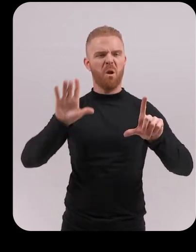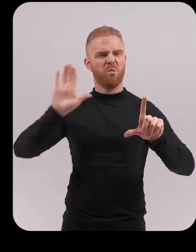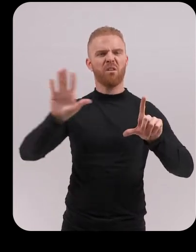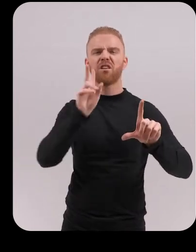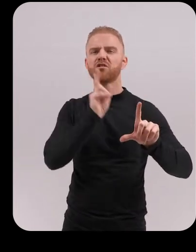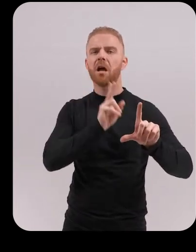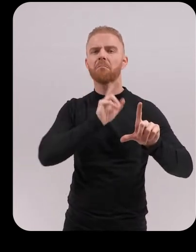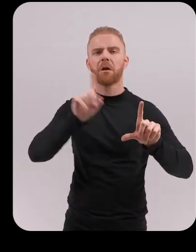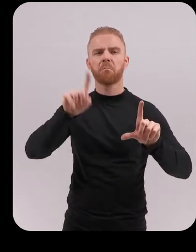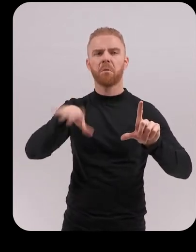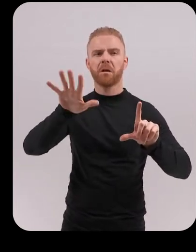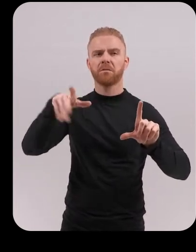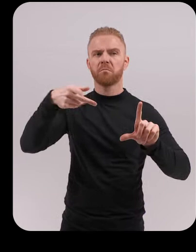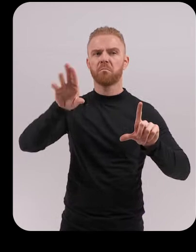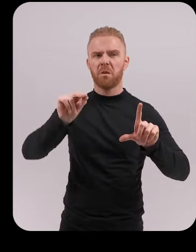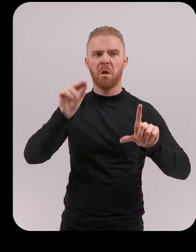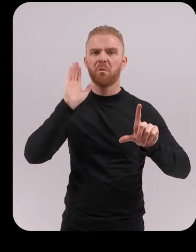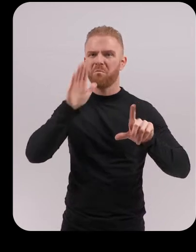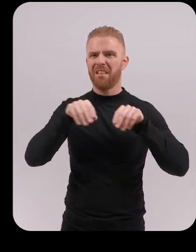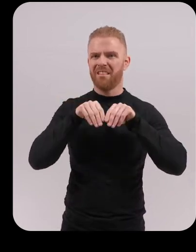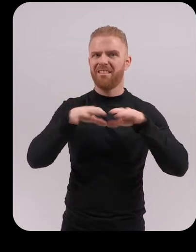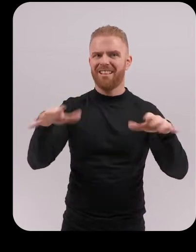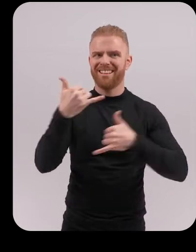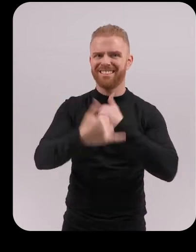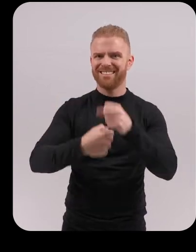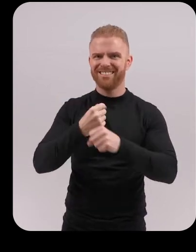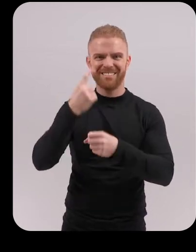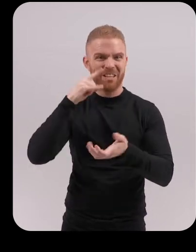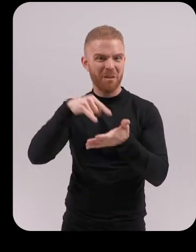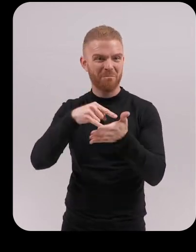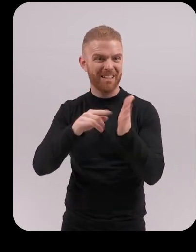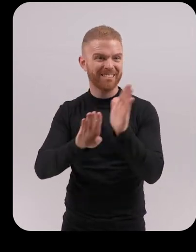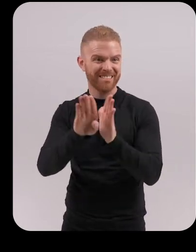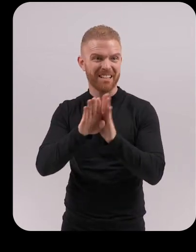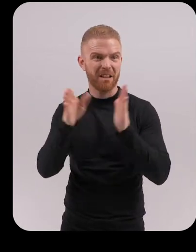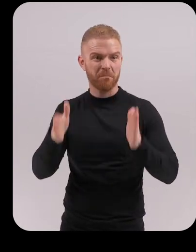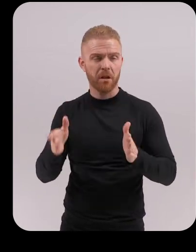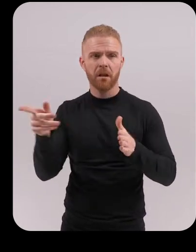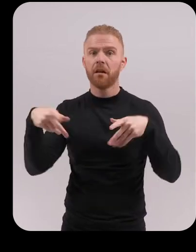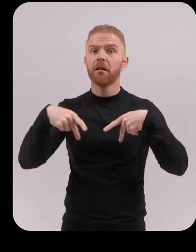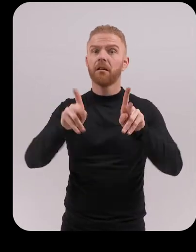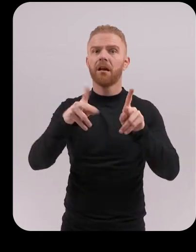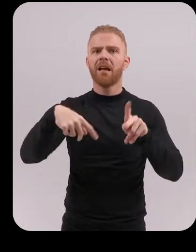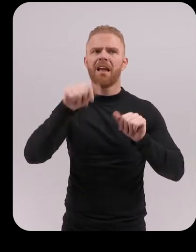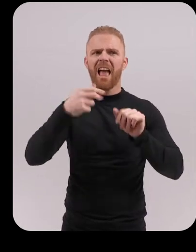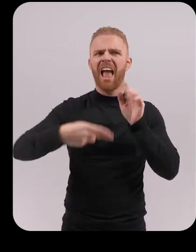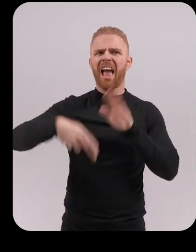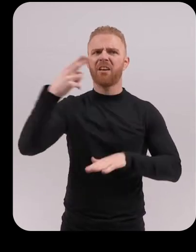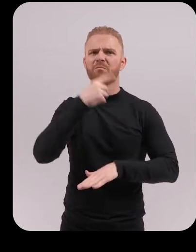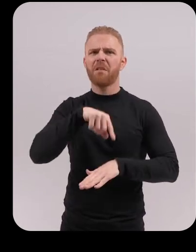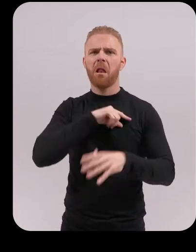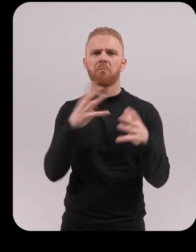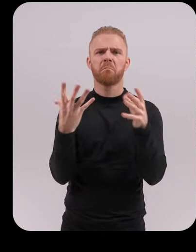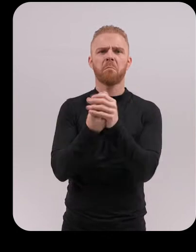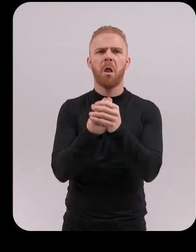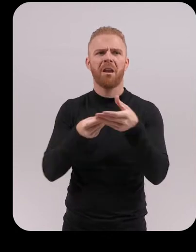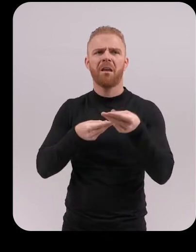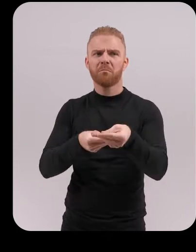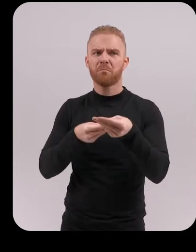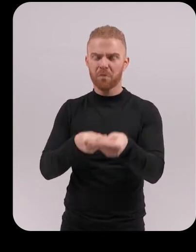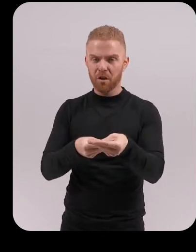Pro that is coming later this year for Android developers. This allows you to do higher quality multimodal input. Again,